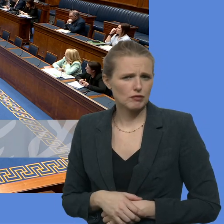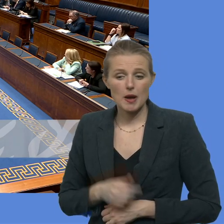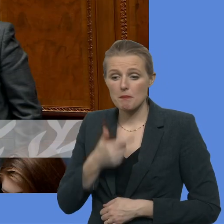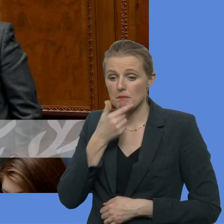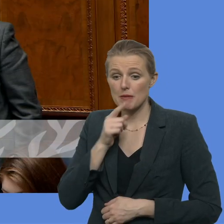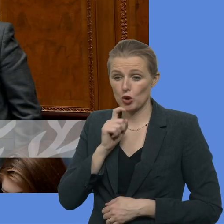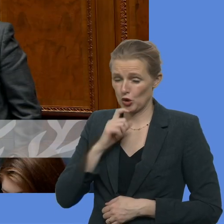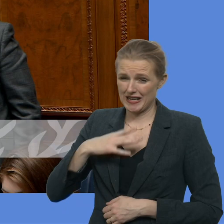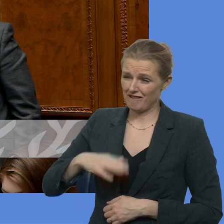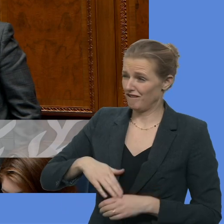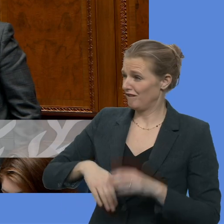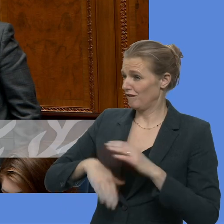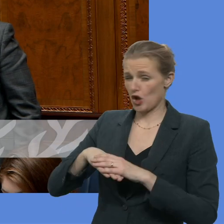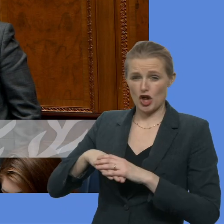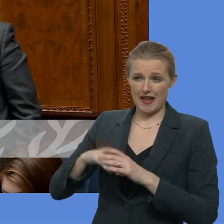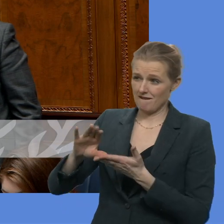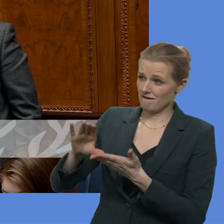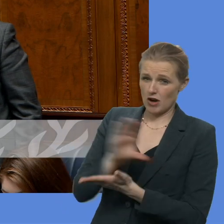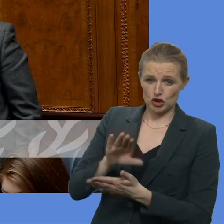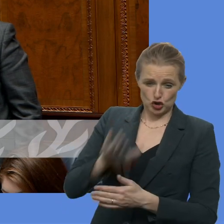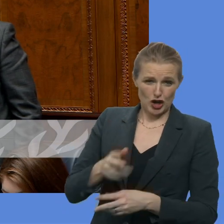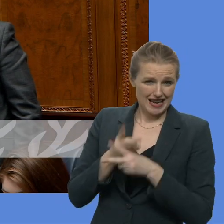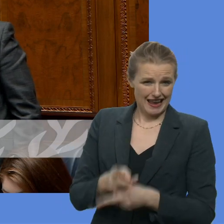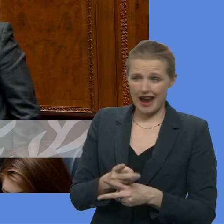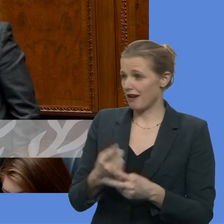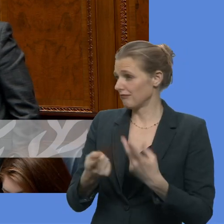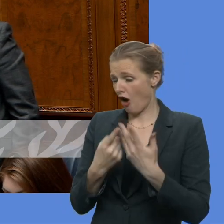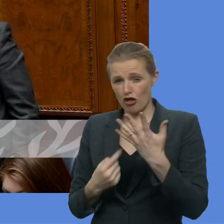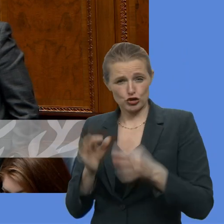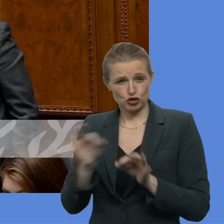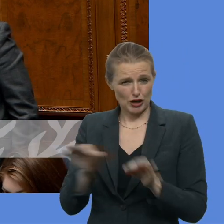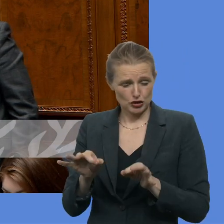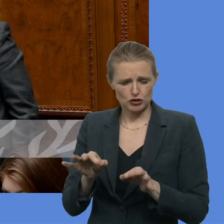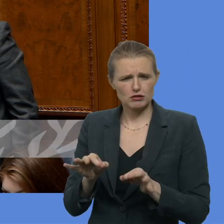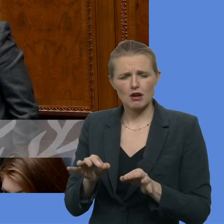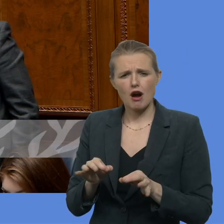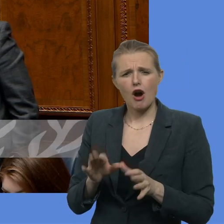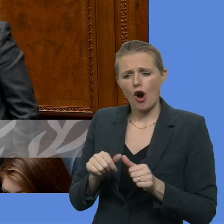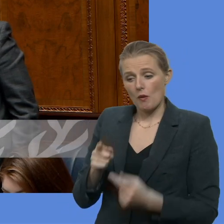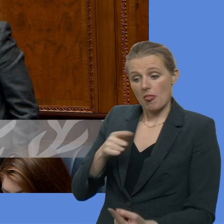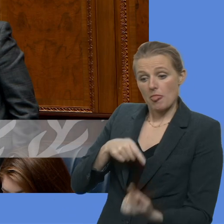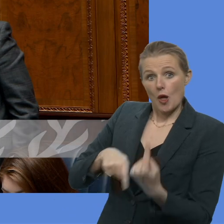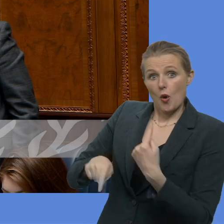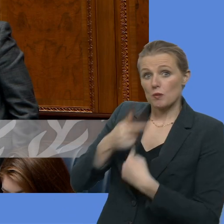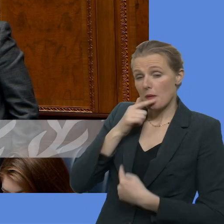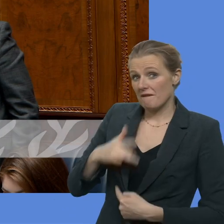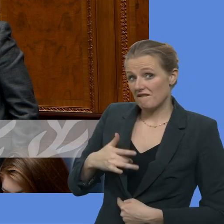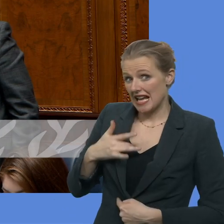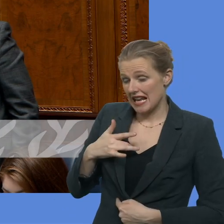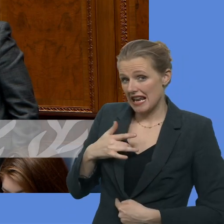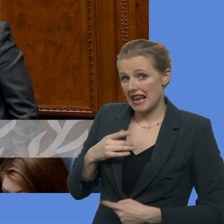funded childcare scheme and indeed other strategies would feel if this executive were